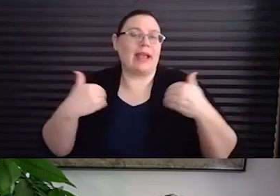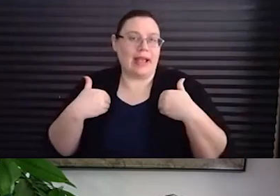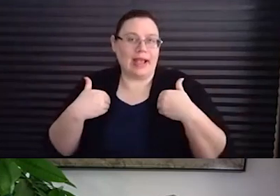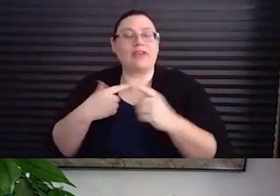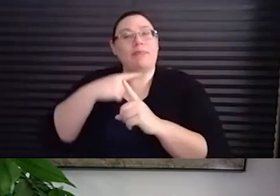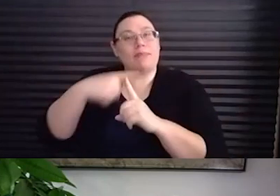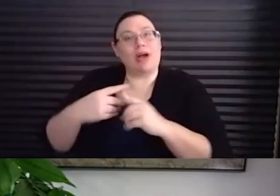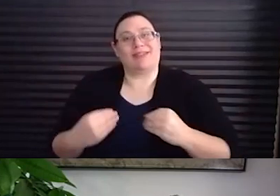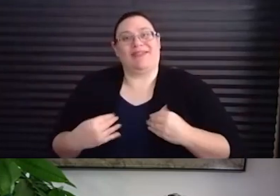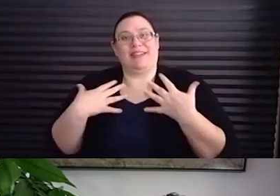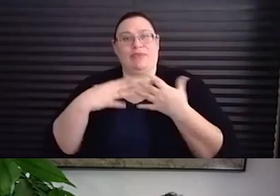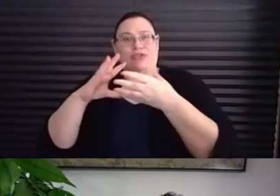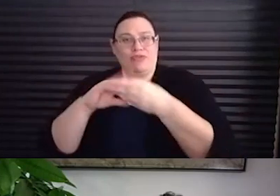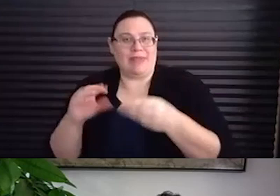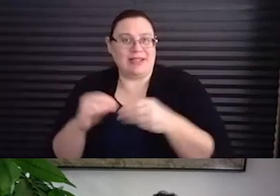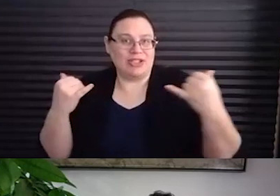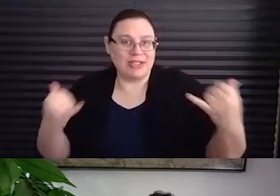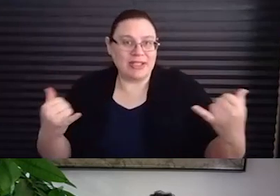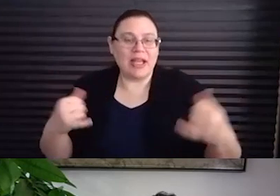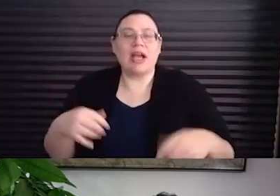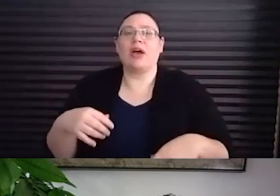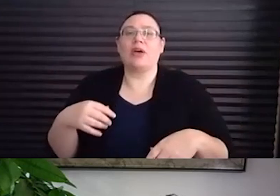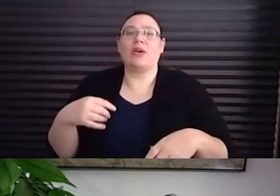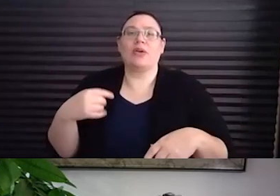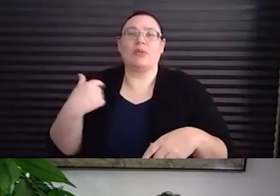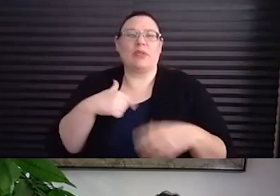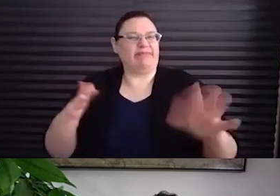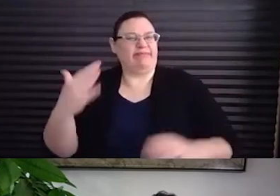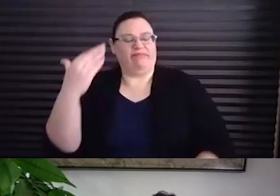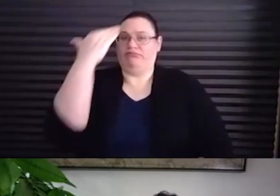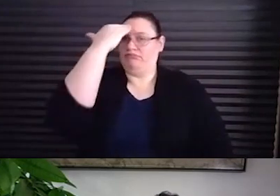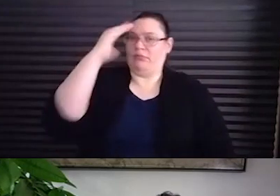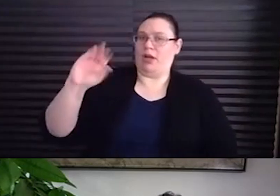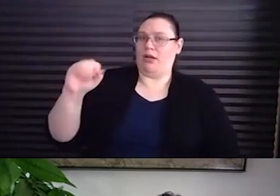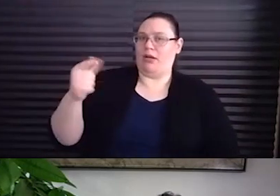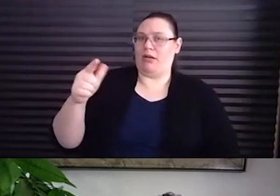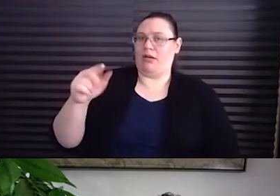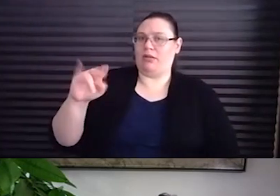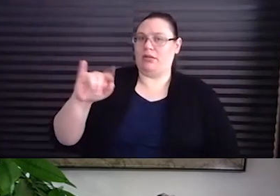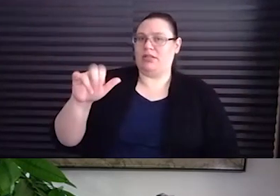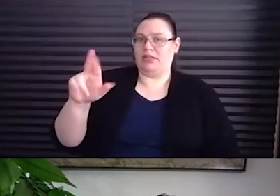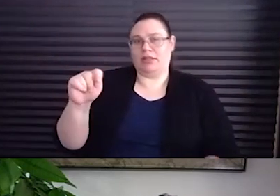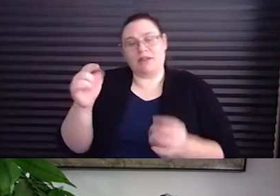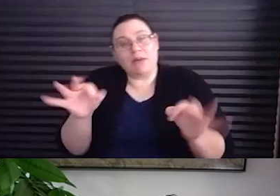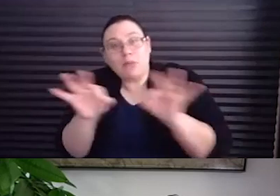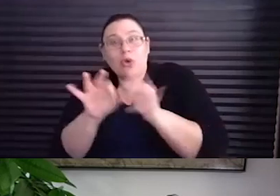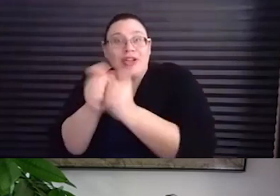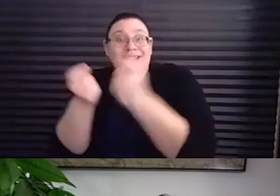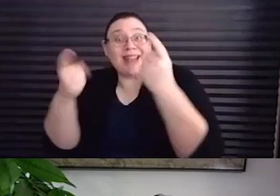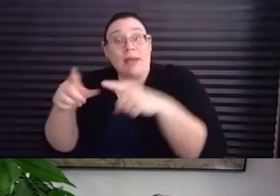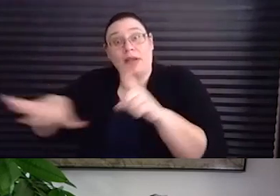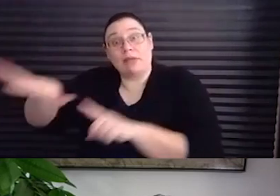positive, inspirational messages at this time, that we're very cognizant of important changes happening both